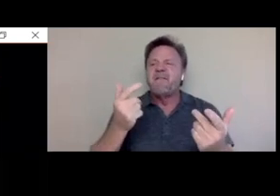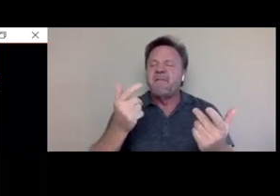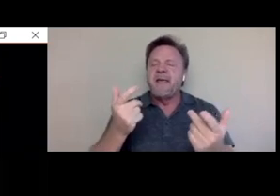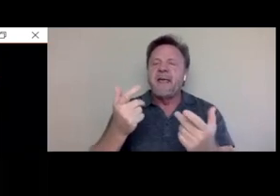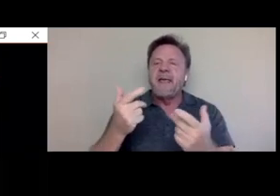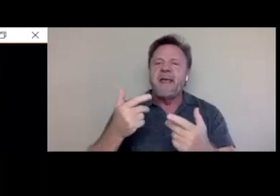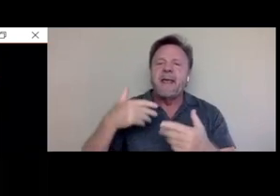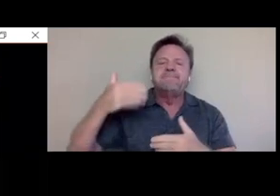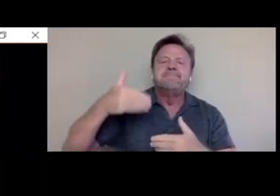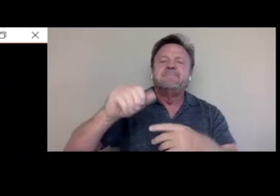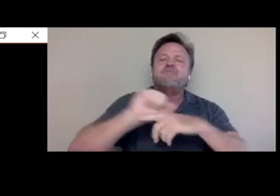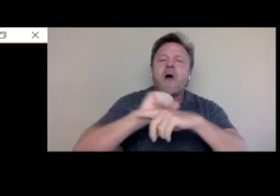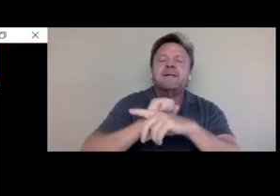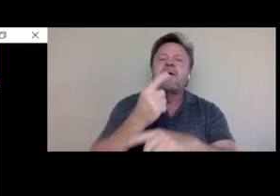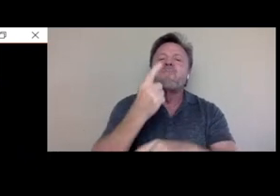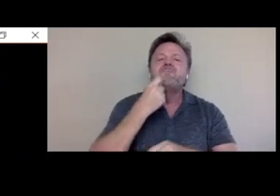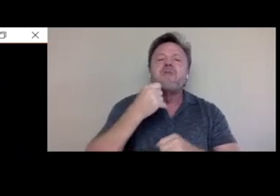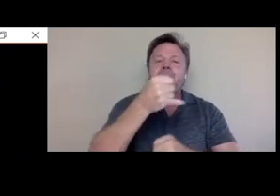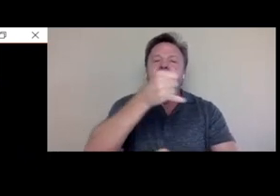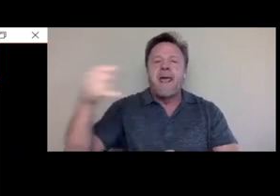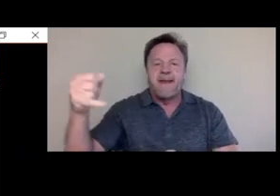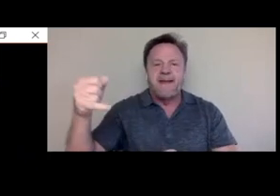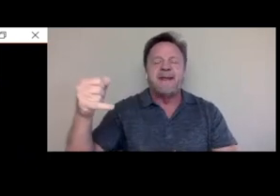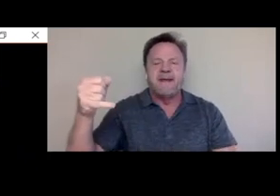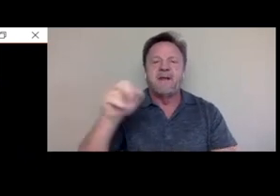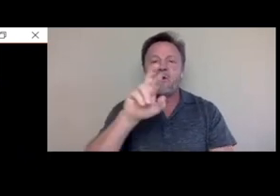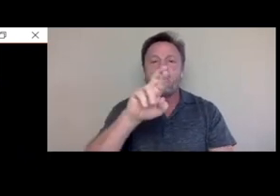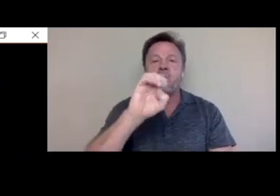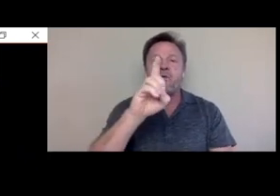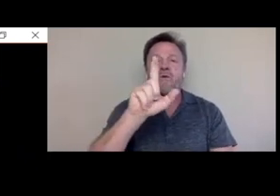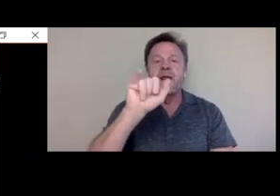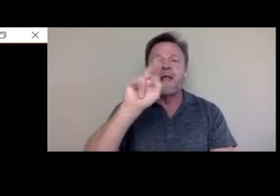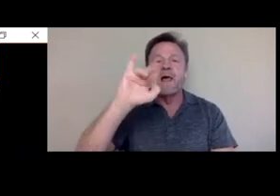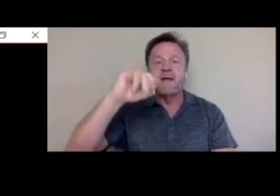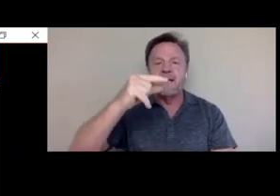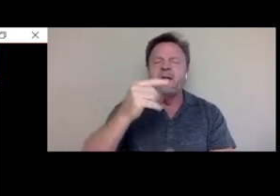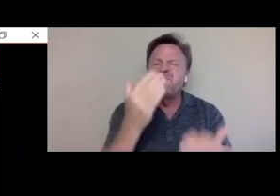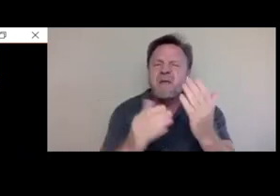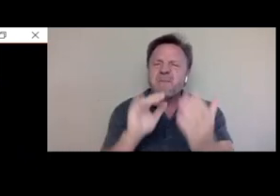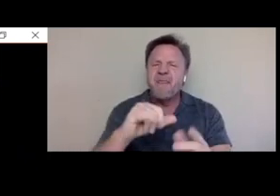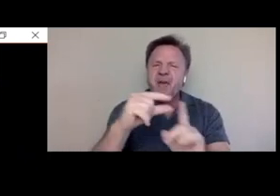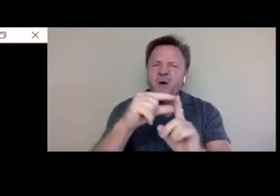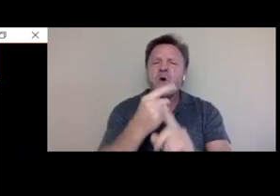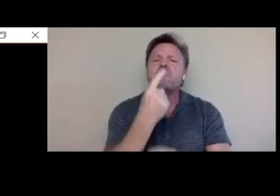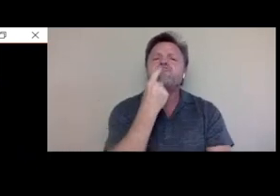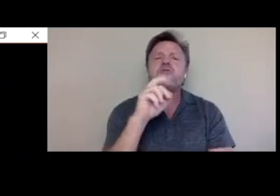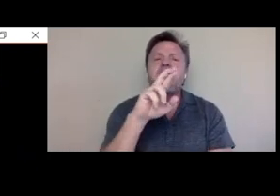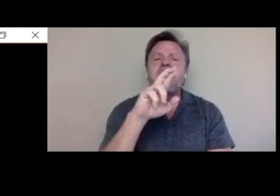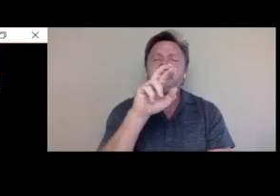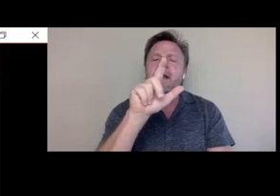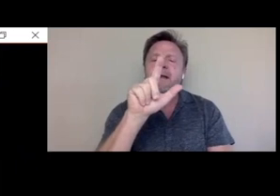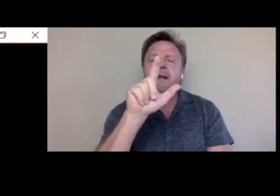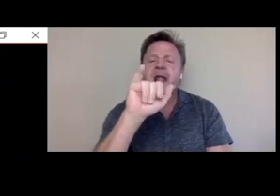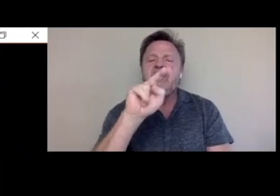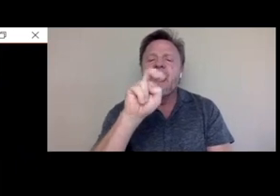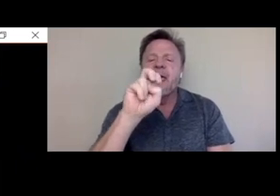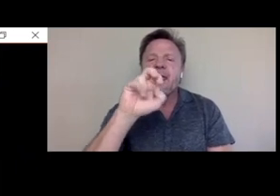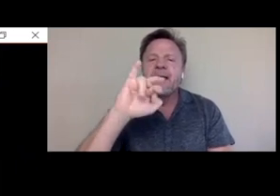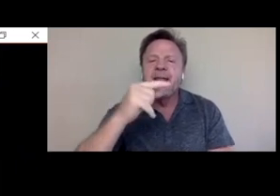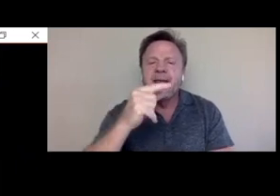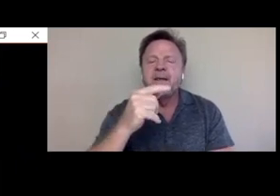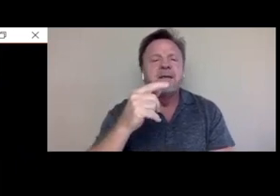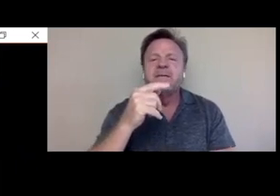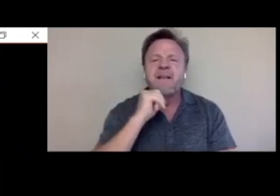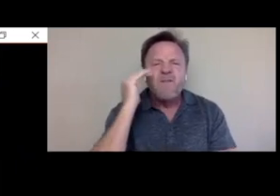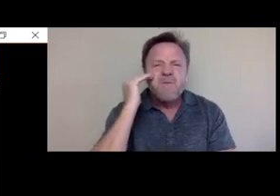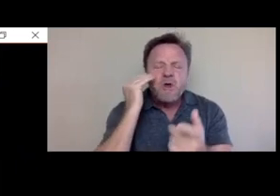redlining. So here's another one of those words, maybe not familiar to a lot of us. What redlining is or was